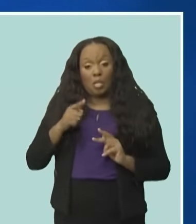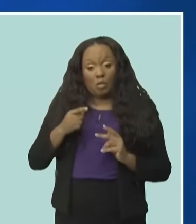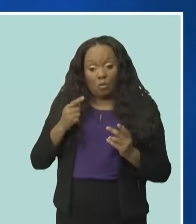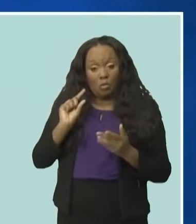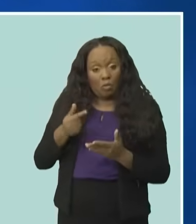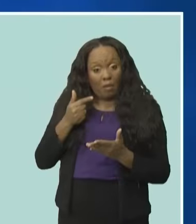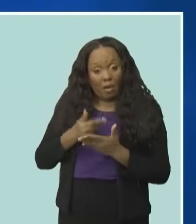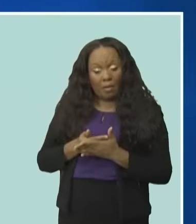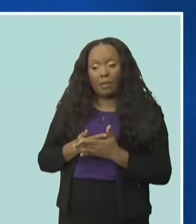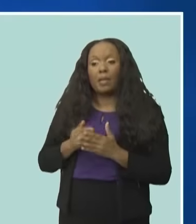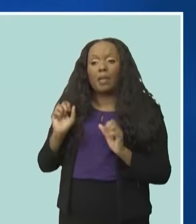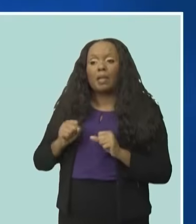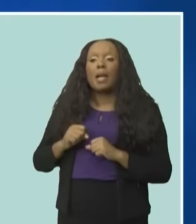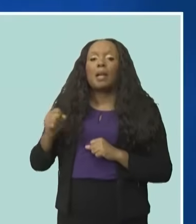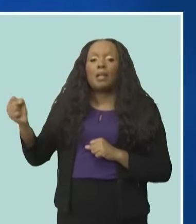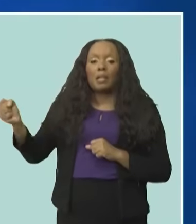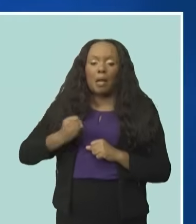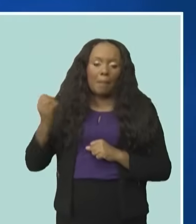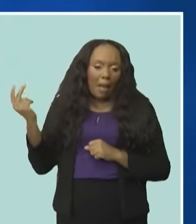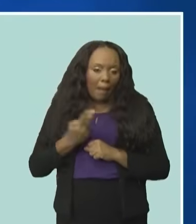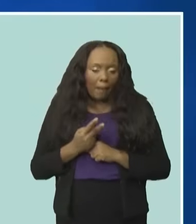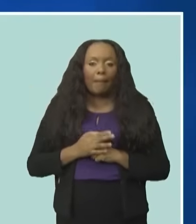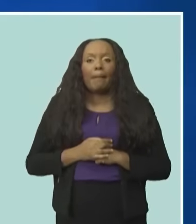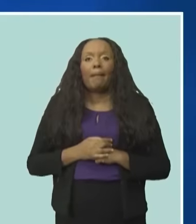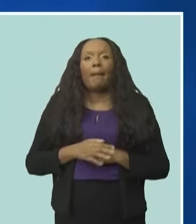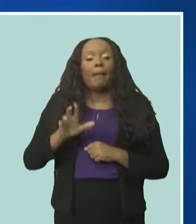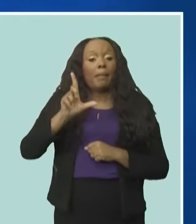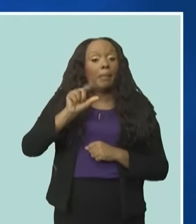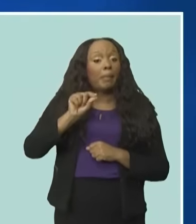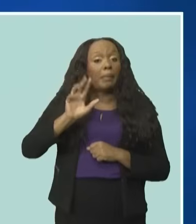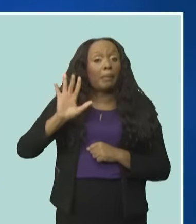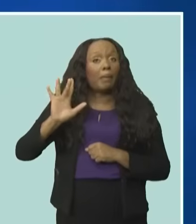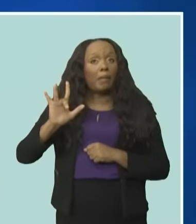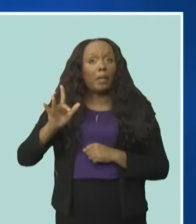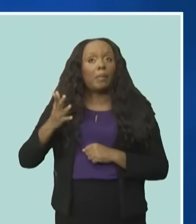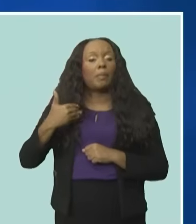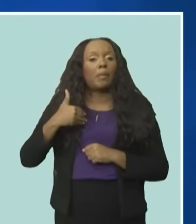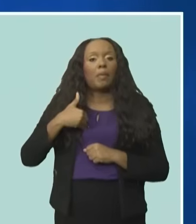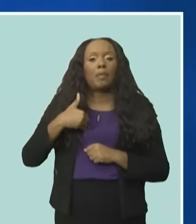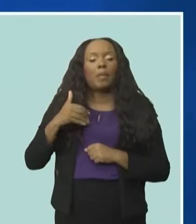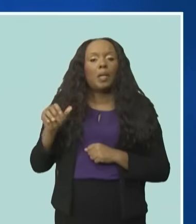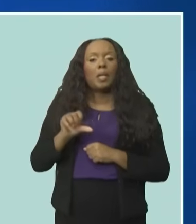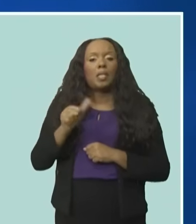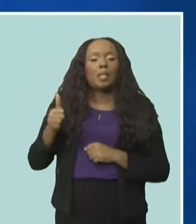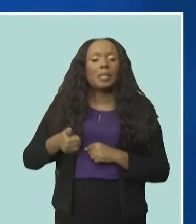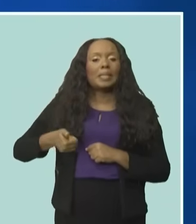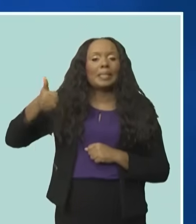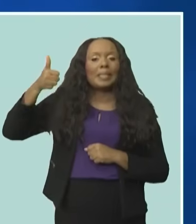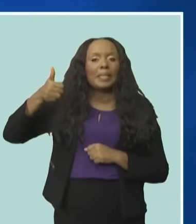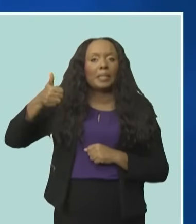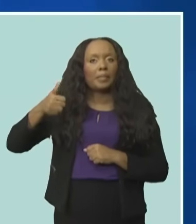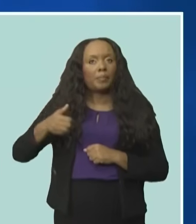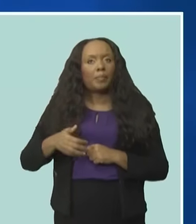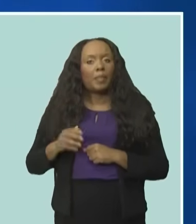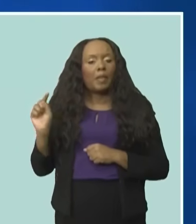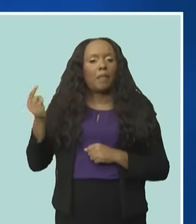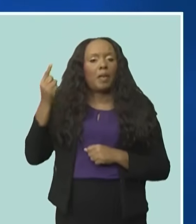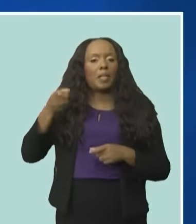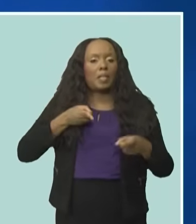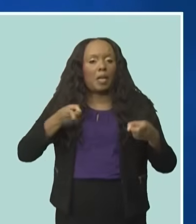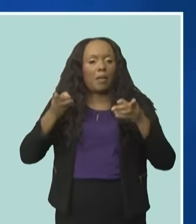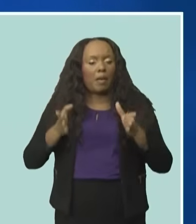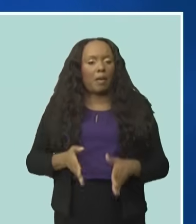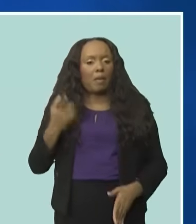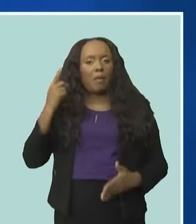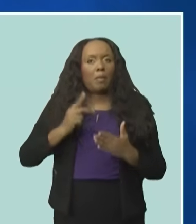trainers. Also in 2025, the appointment of Acting Station Officer Tony Scanterbury as the first official director of the